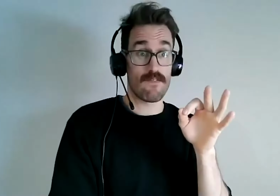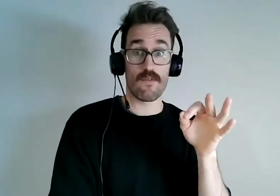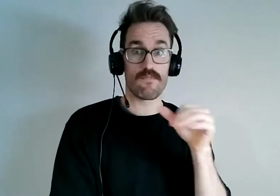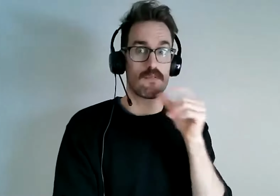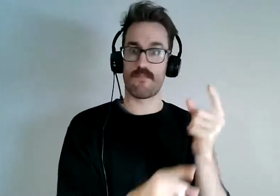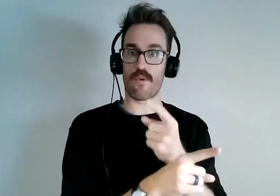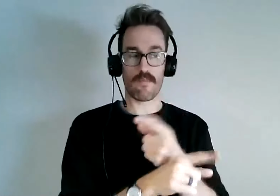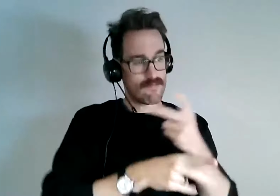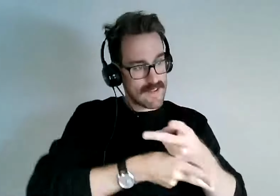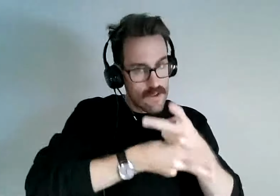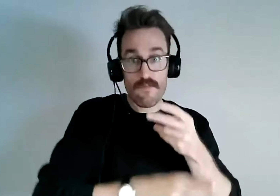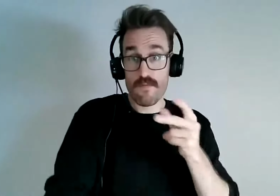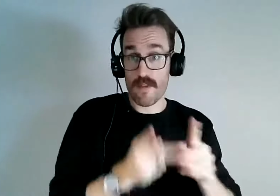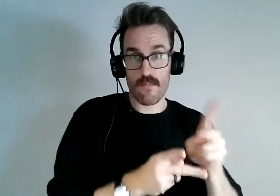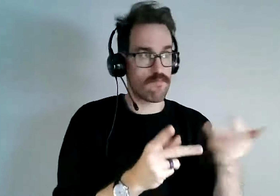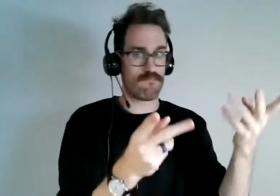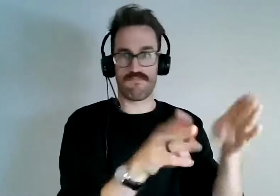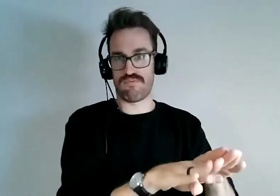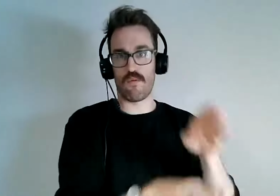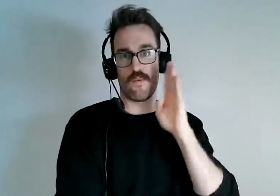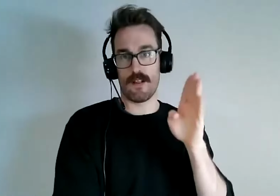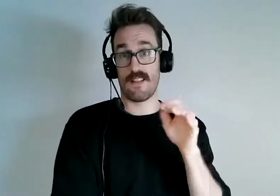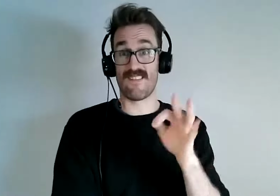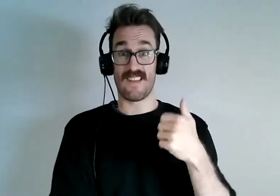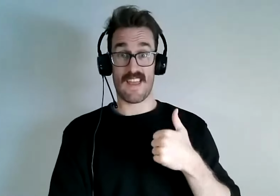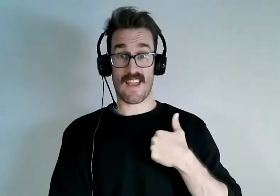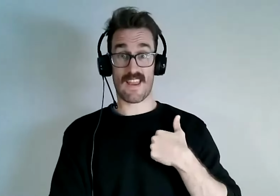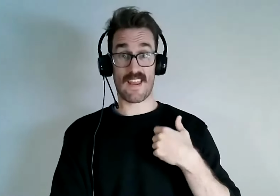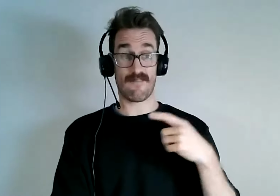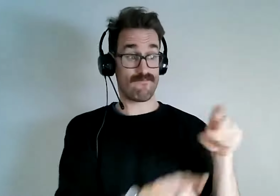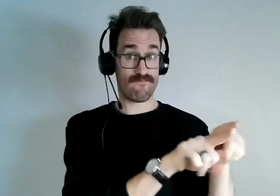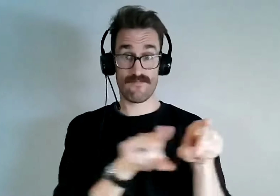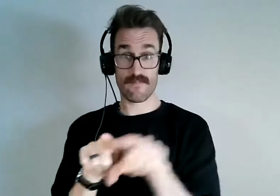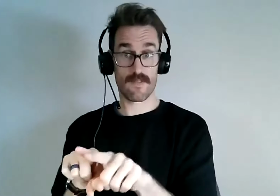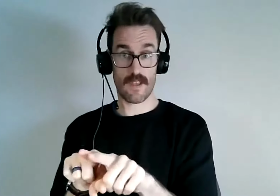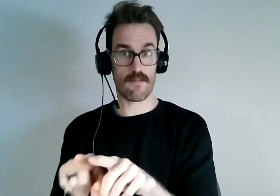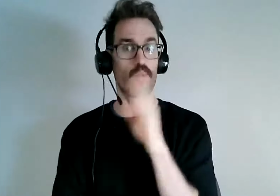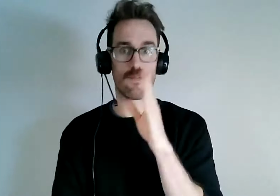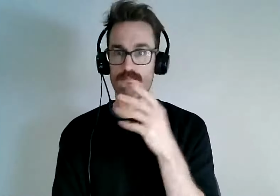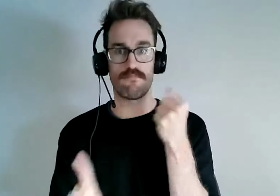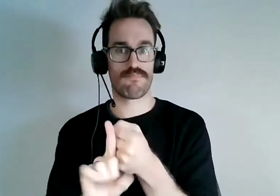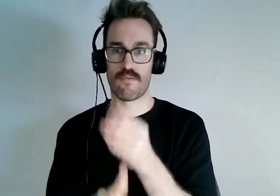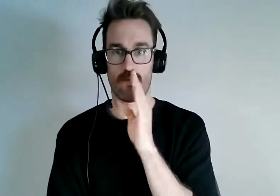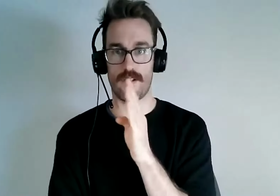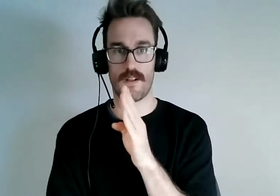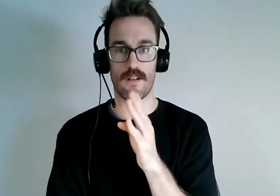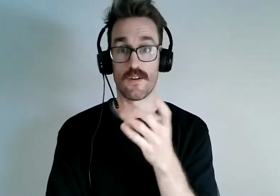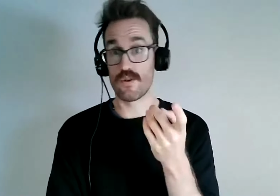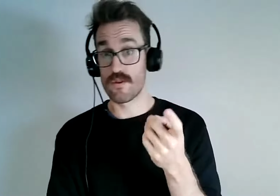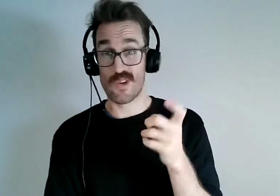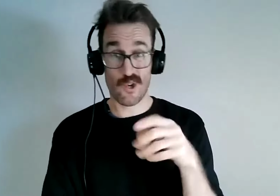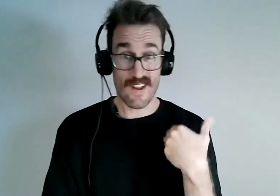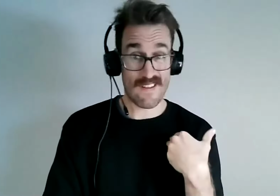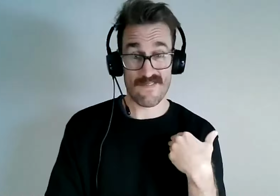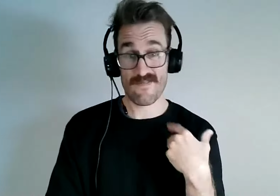down. If we had those, that would make a huge difference. Now, you can get into whether we should have them or not, or whether long-term care should be part of